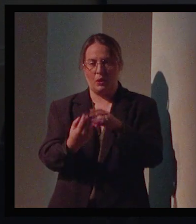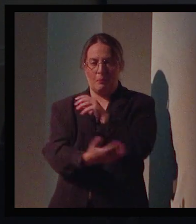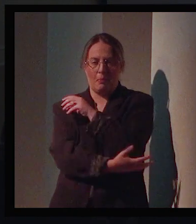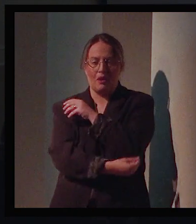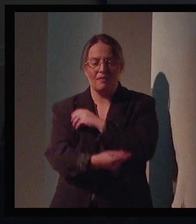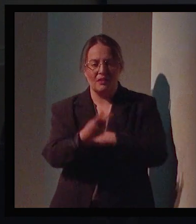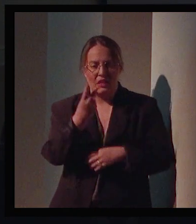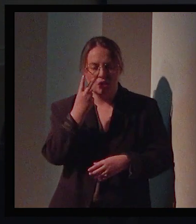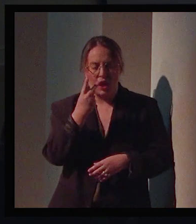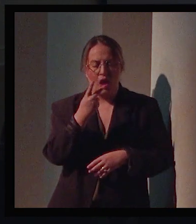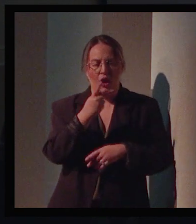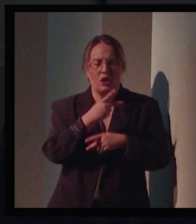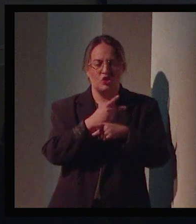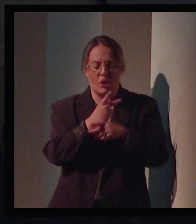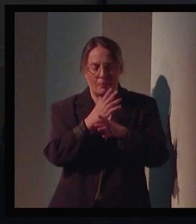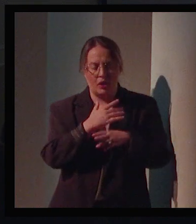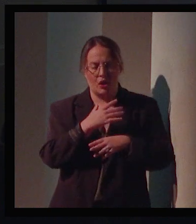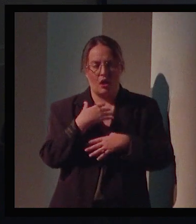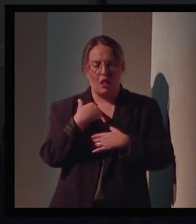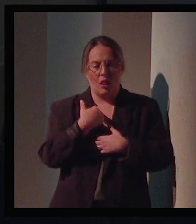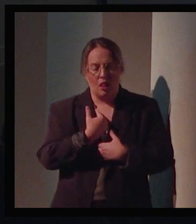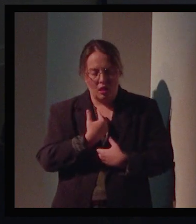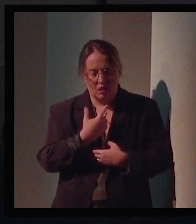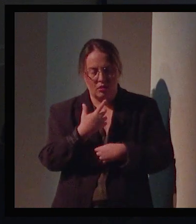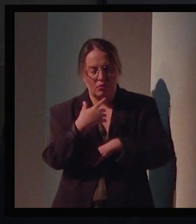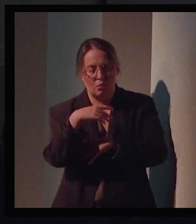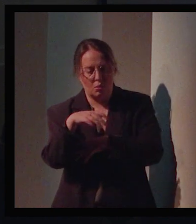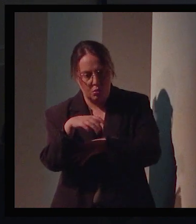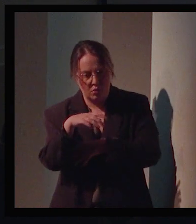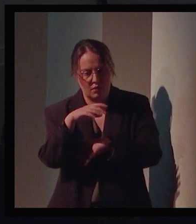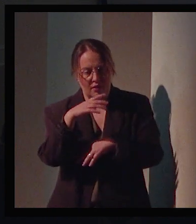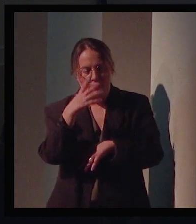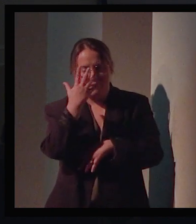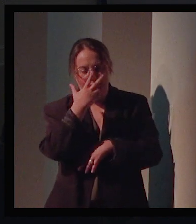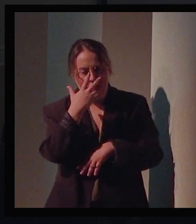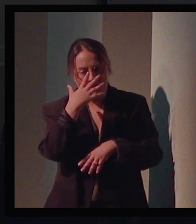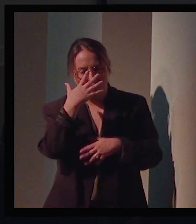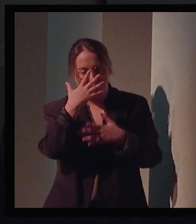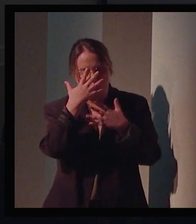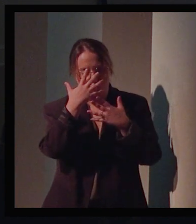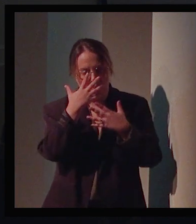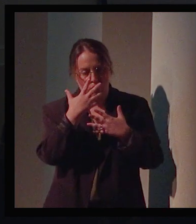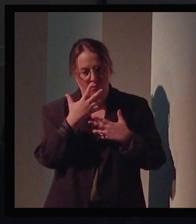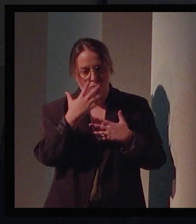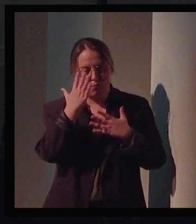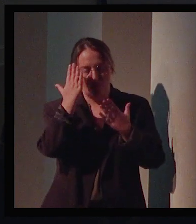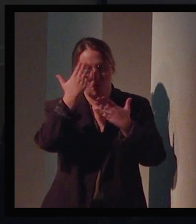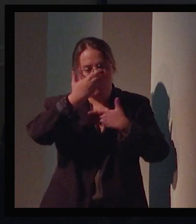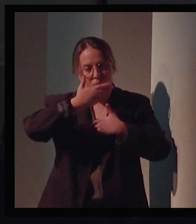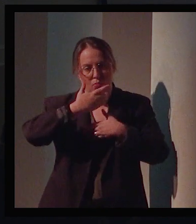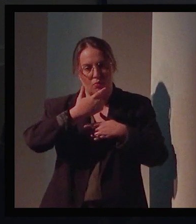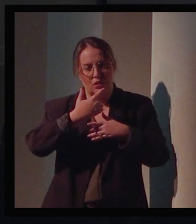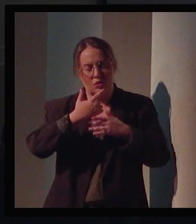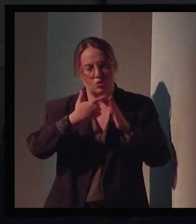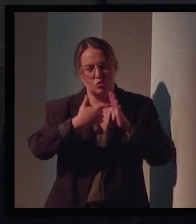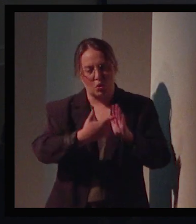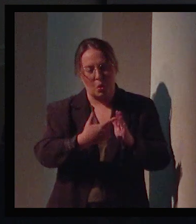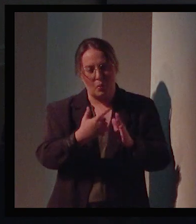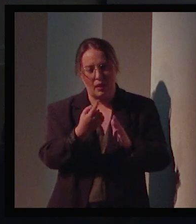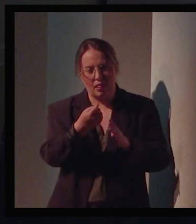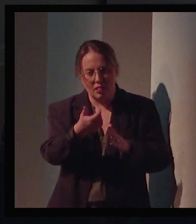shepherd leaning heavily on his staff, his face nearly featureless, yet possibly conveying pain